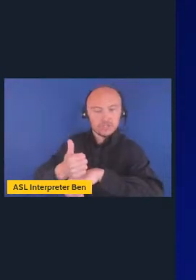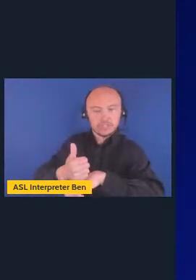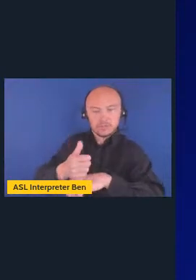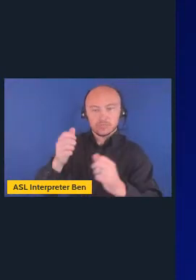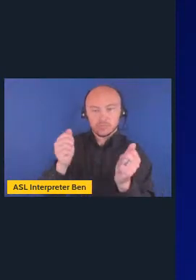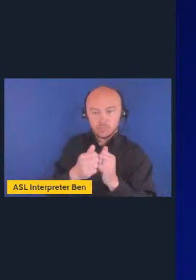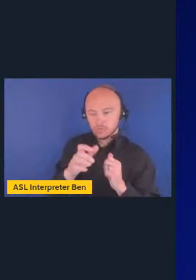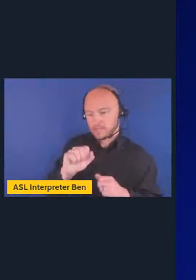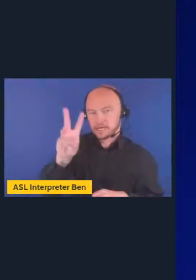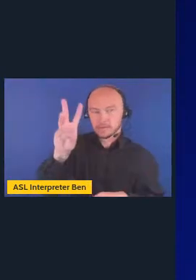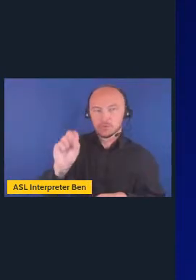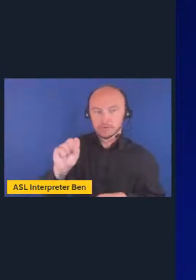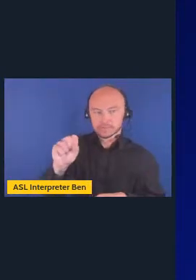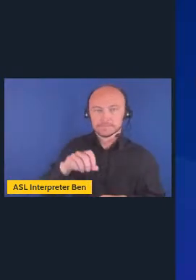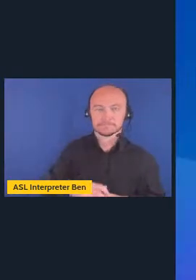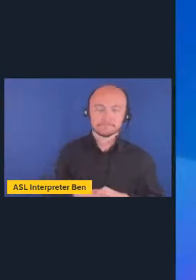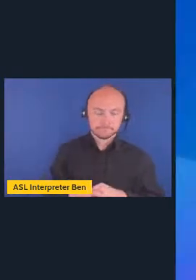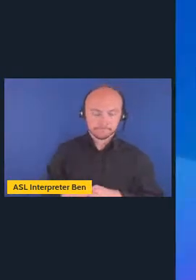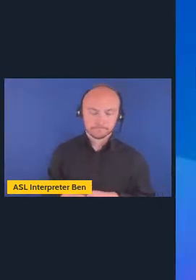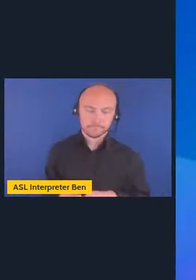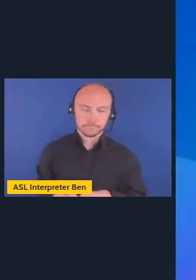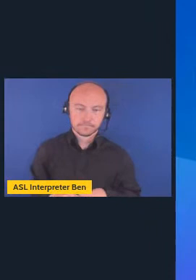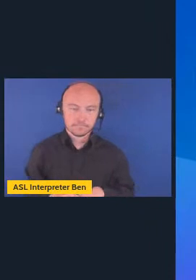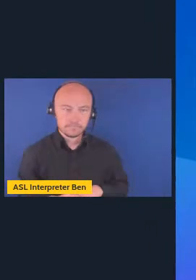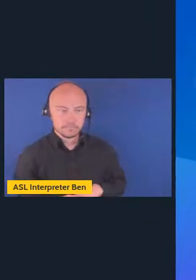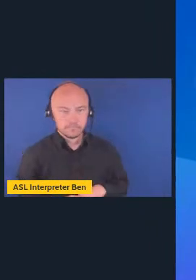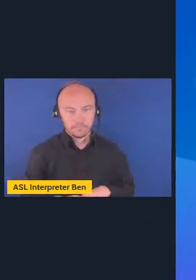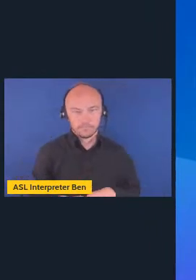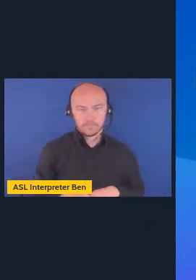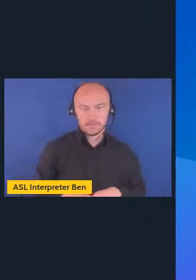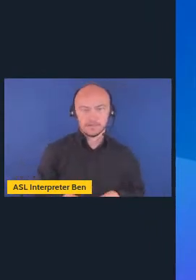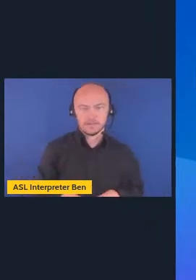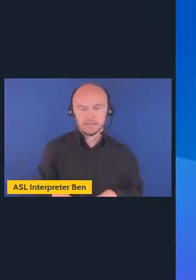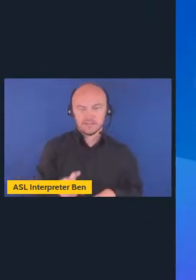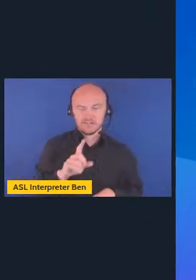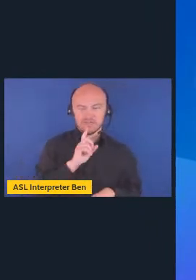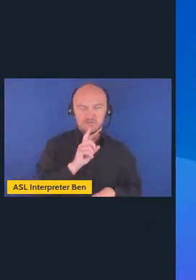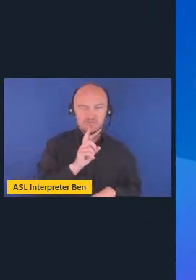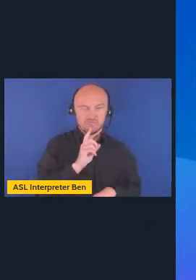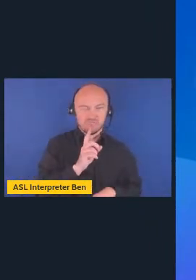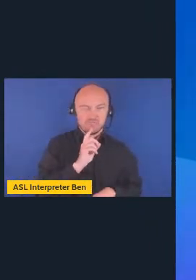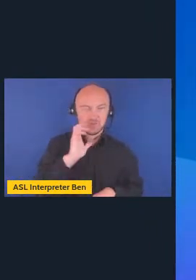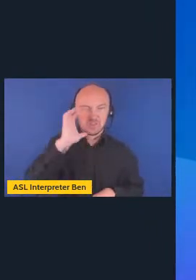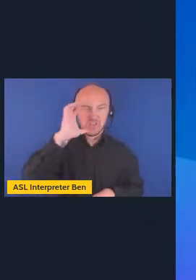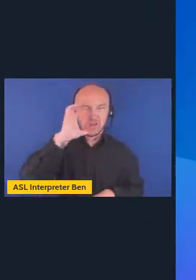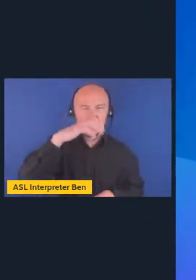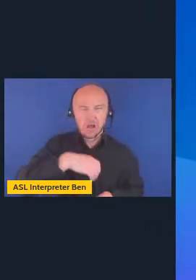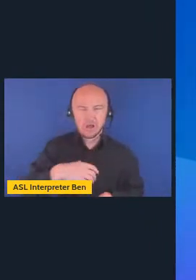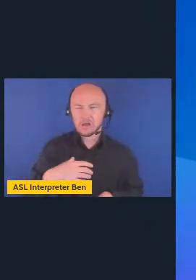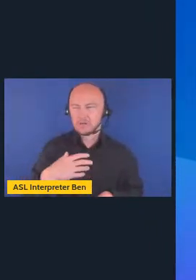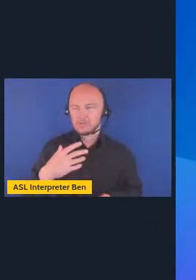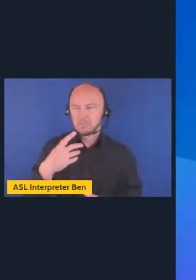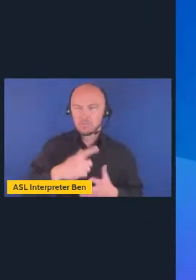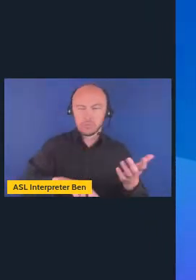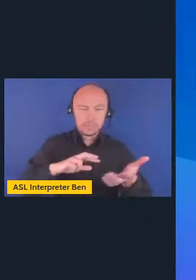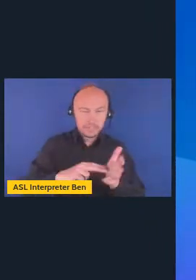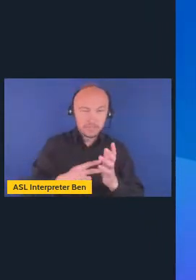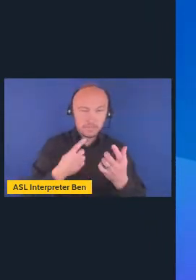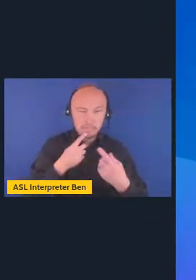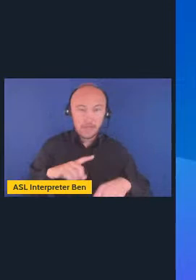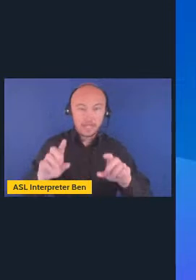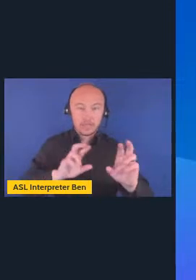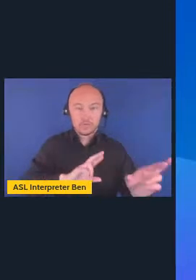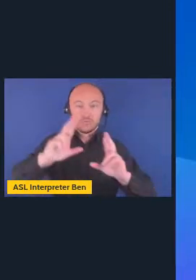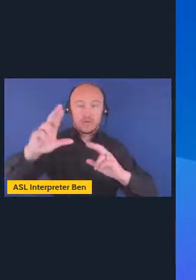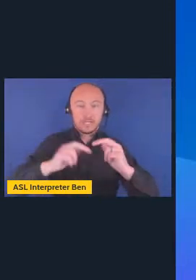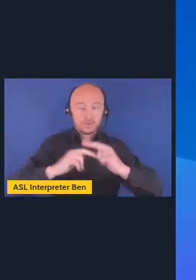AWS services. Of course, you're still thinking, James, this is really abstract. What does this actually mean when I start building things? And yes,